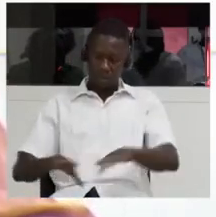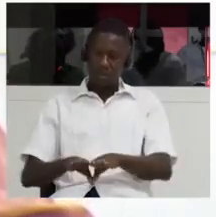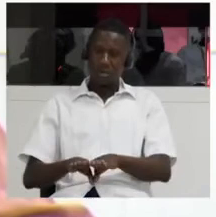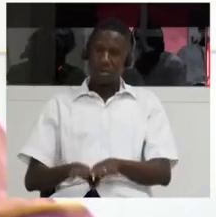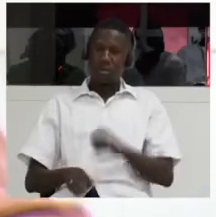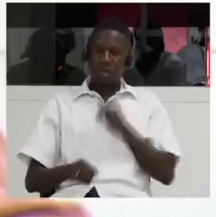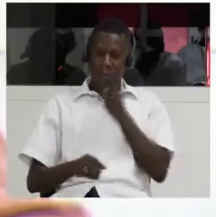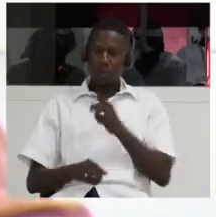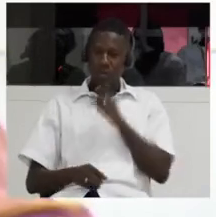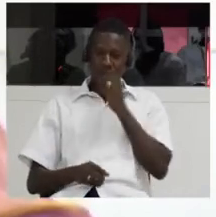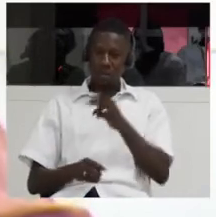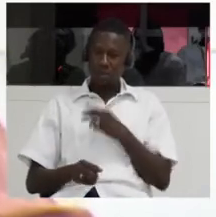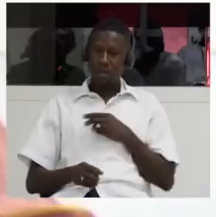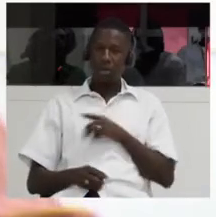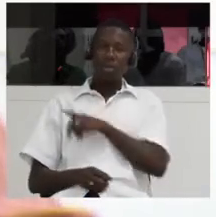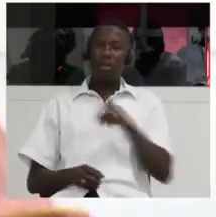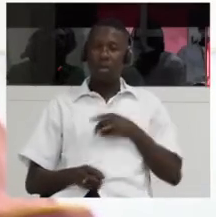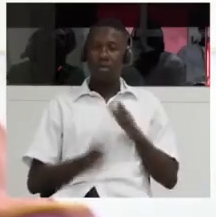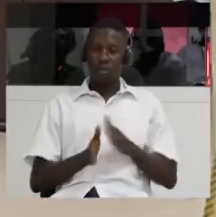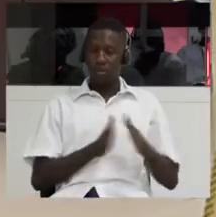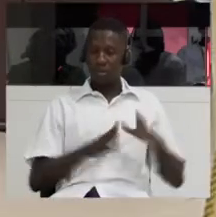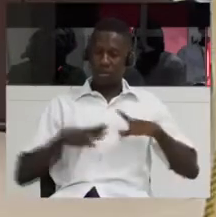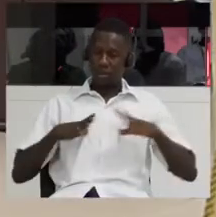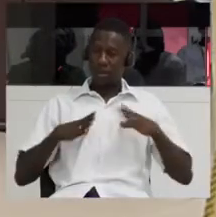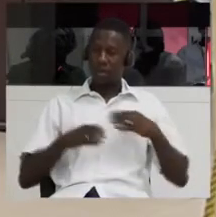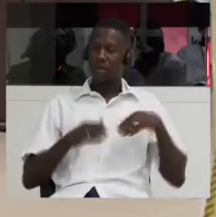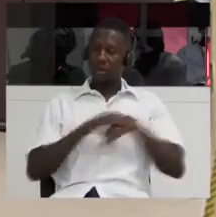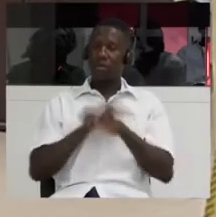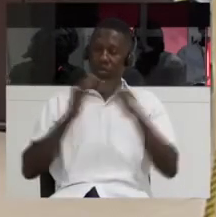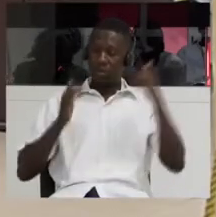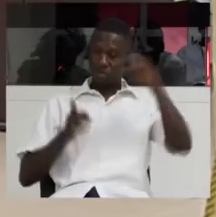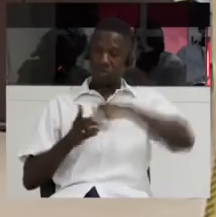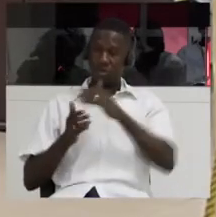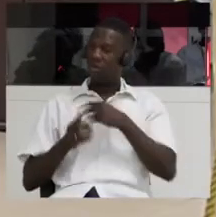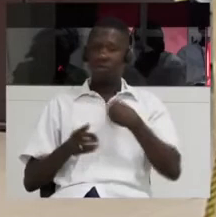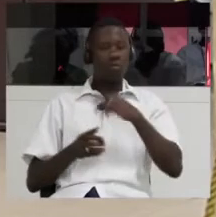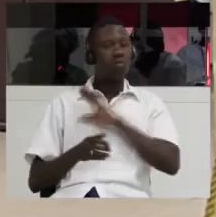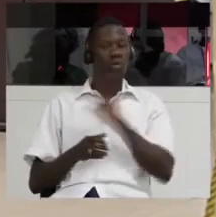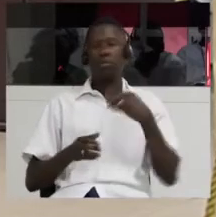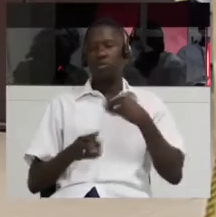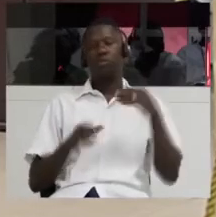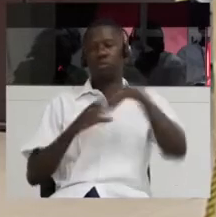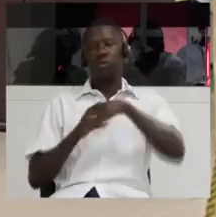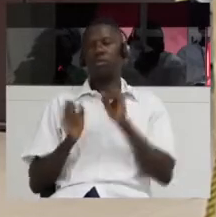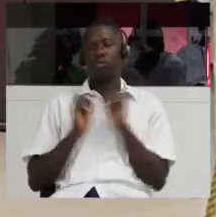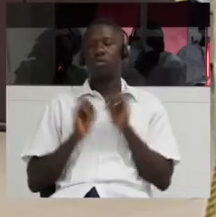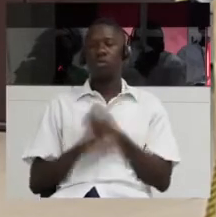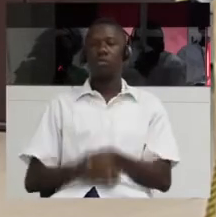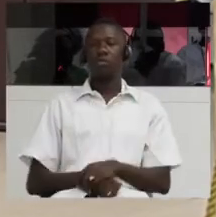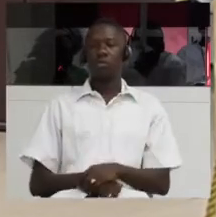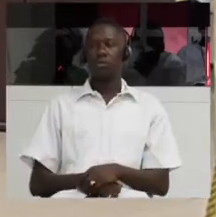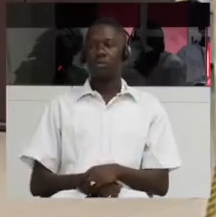they are preparing in the barracks and he don't want to be part of it. So he was released to